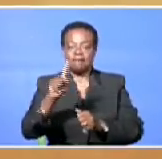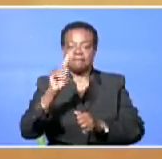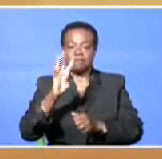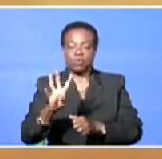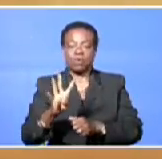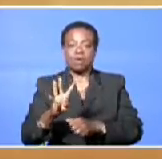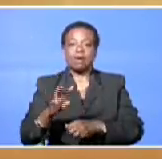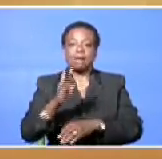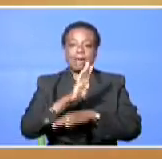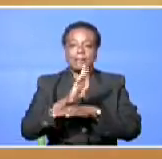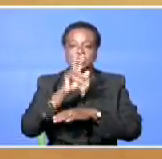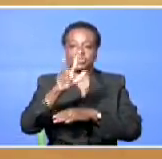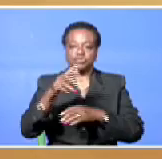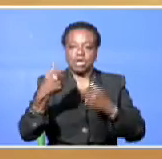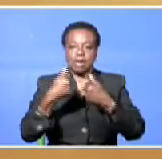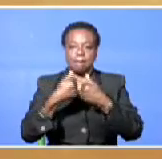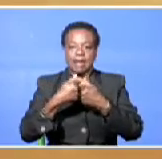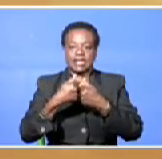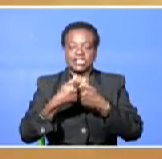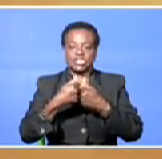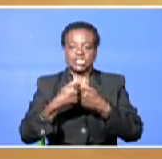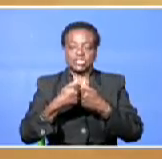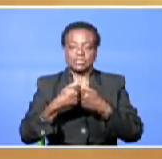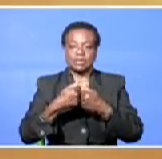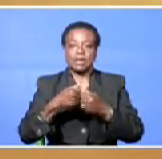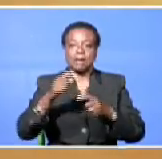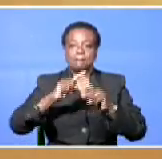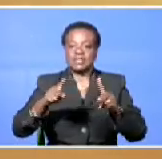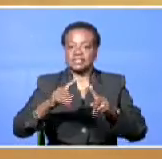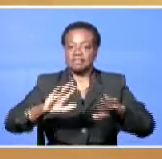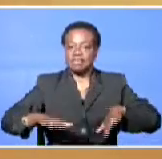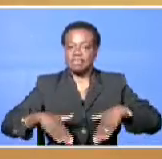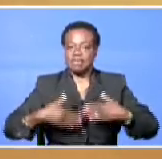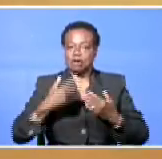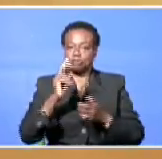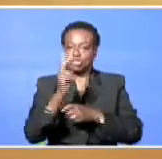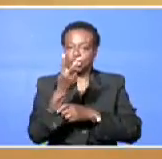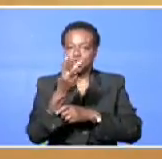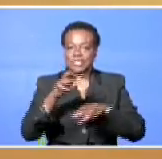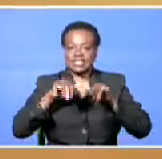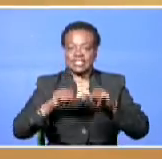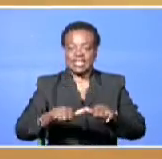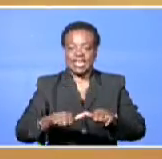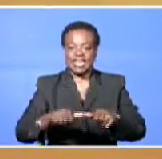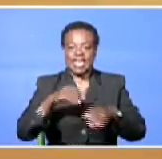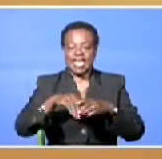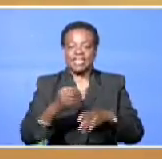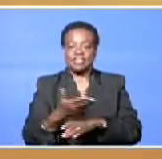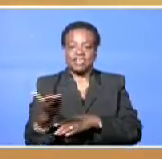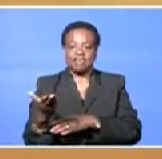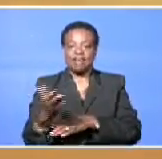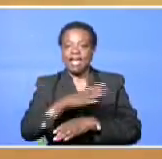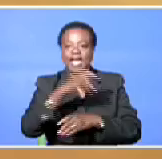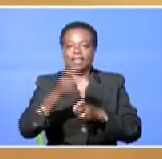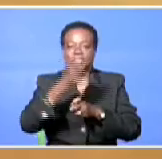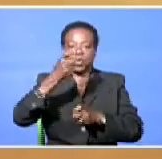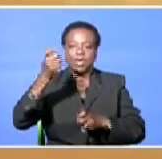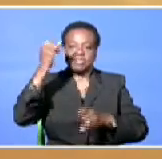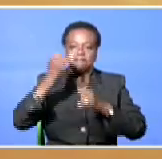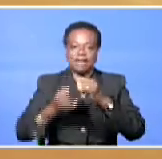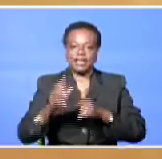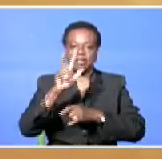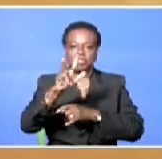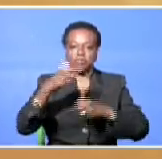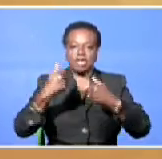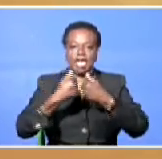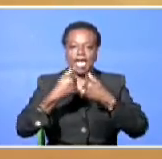3 match points. But the young duo stood in there and they would hold serve, going on to win the final 3 games